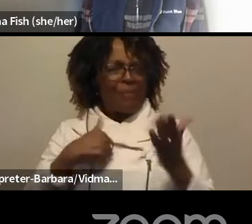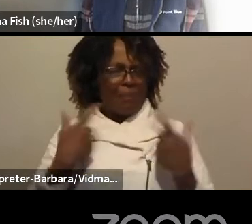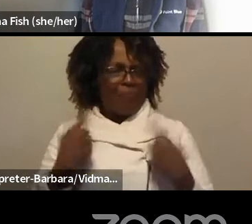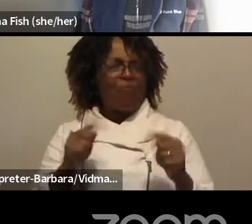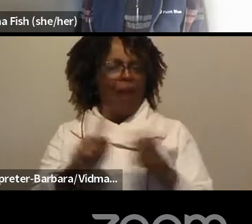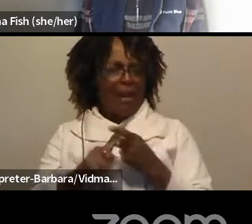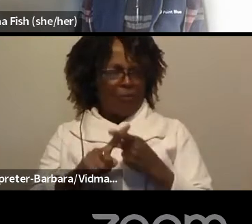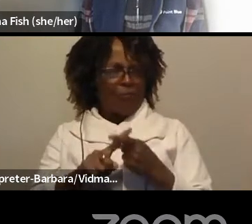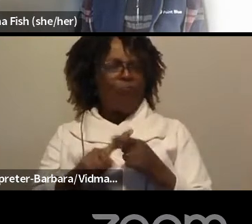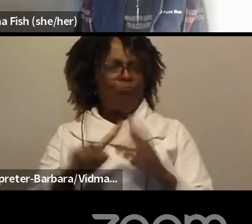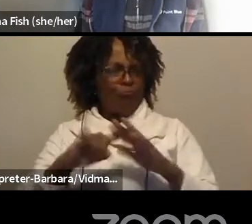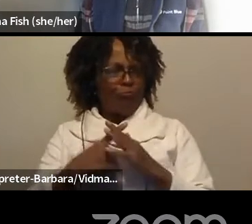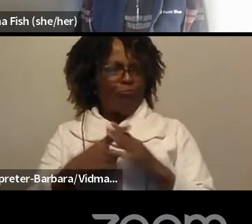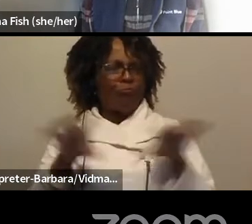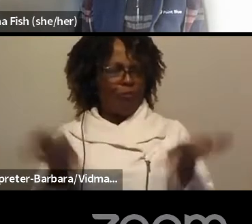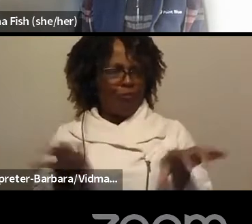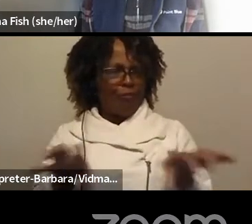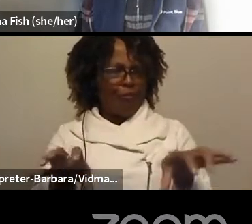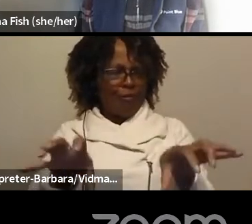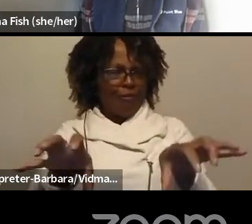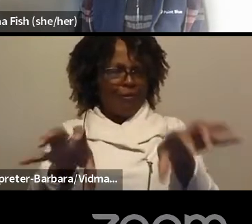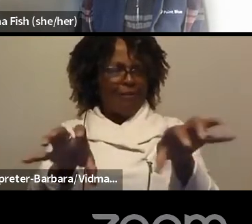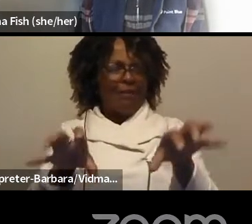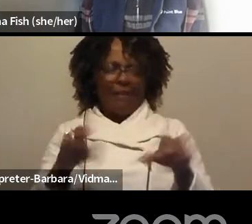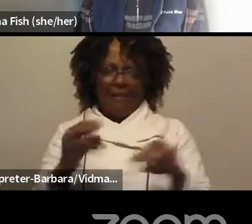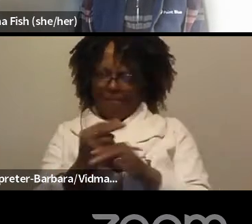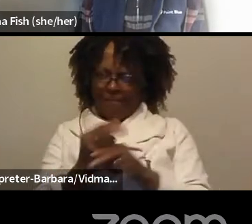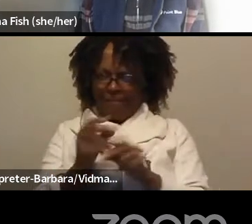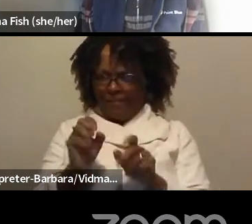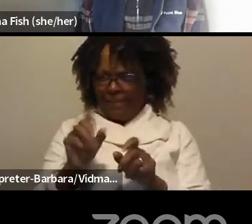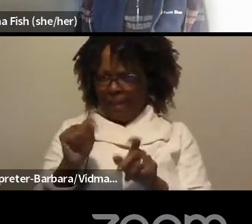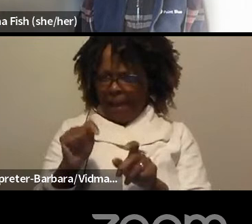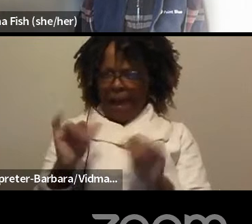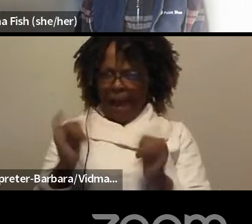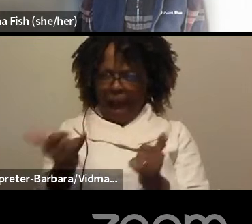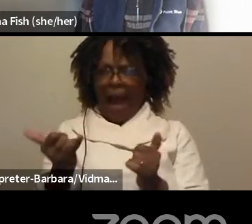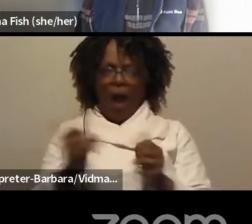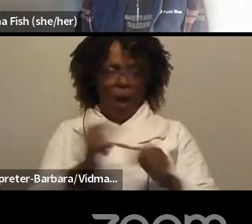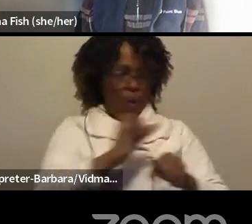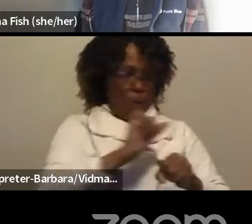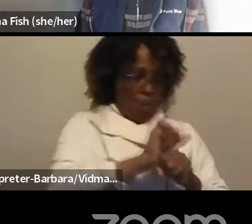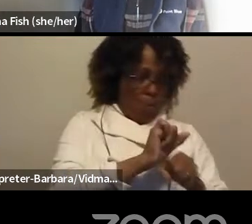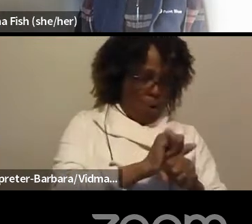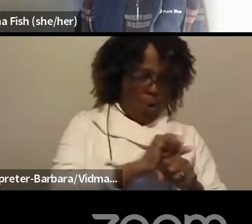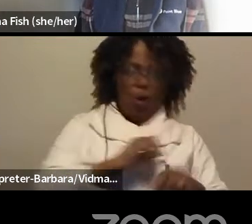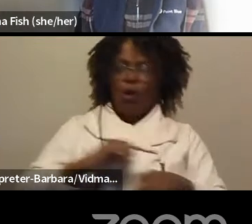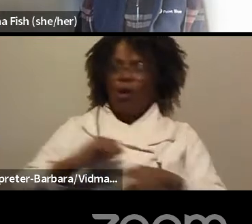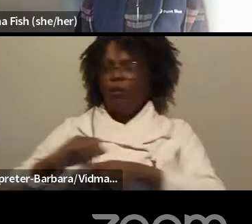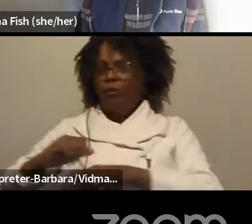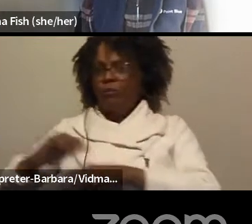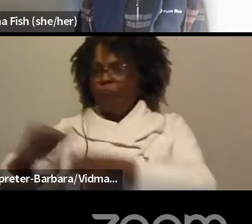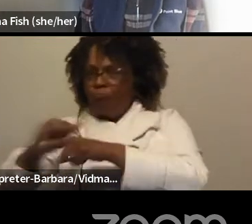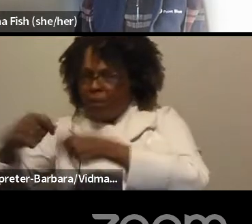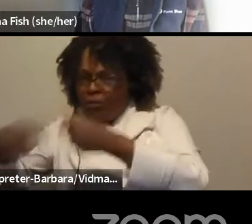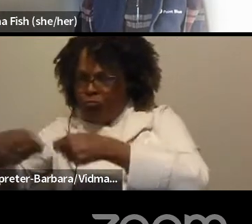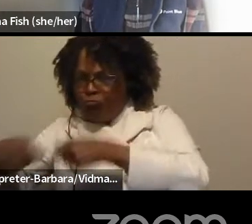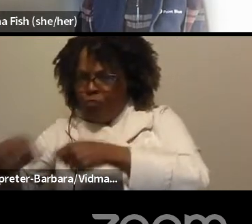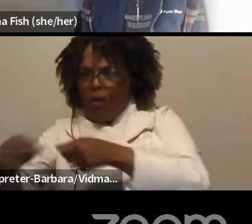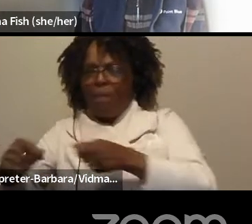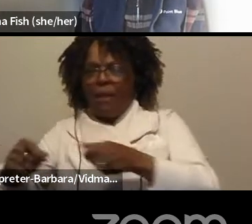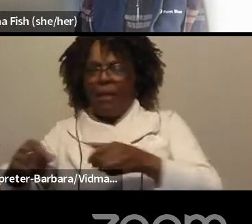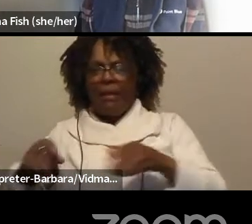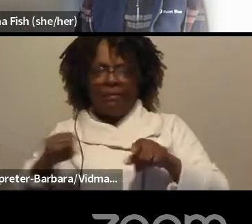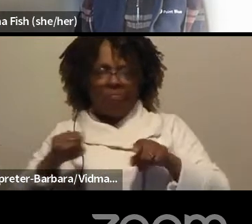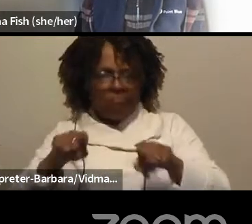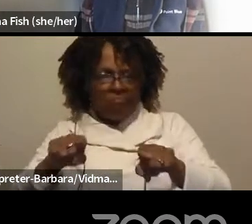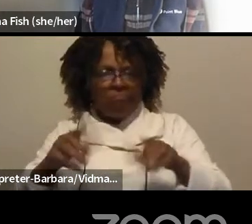You just gotta figure out how I'm going to incorporate the time to practice and do that. But I think it'll work out because at this